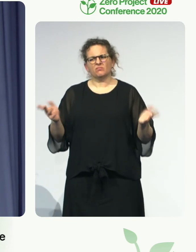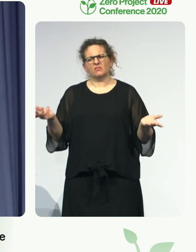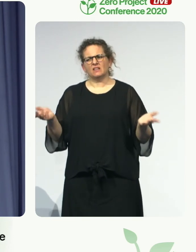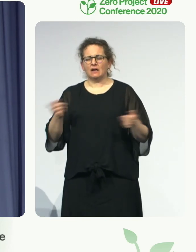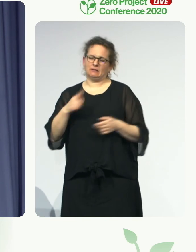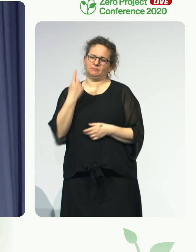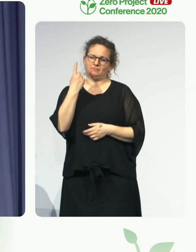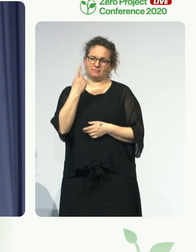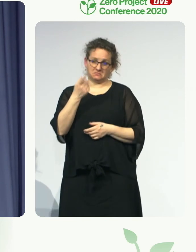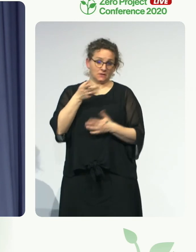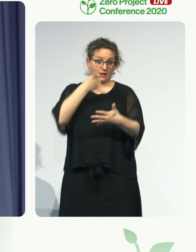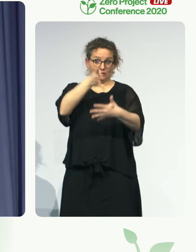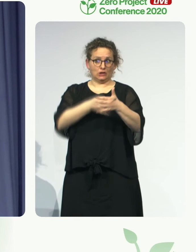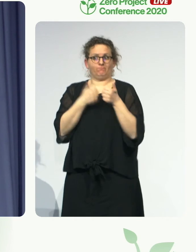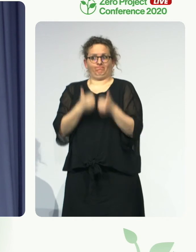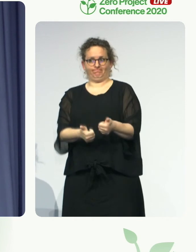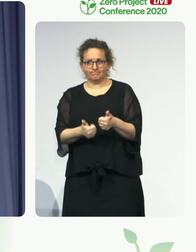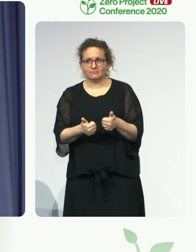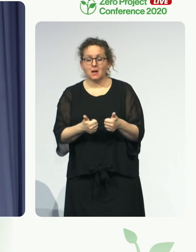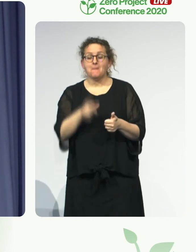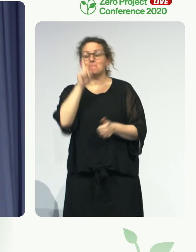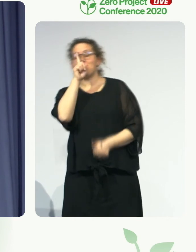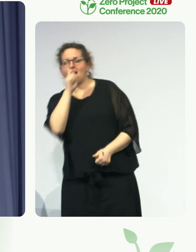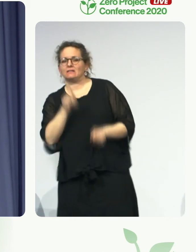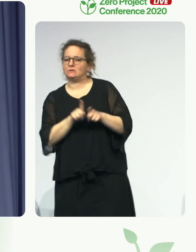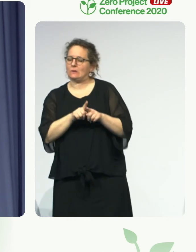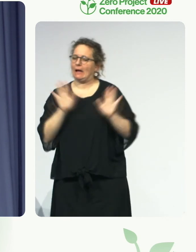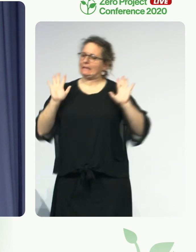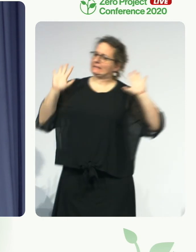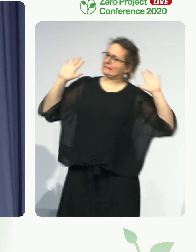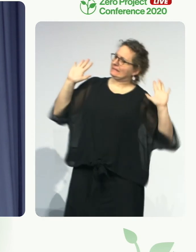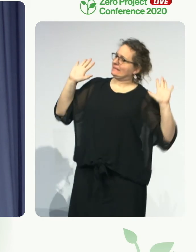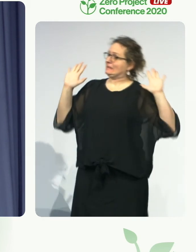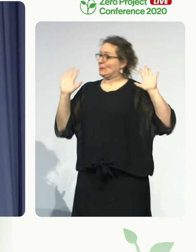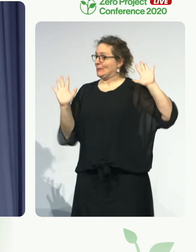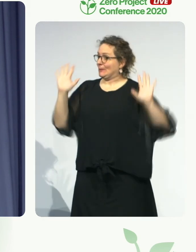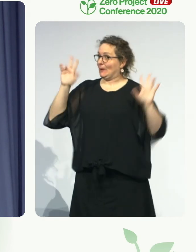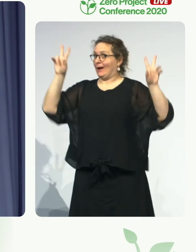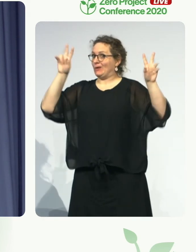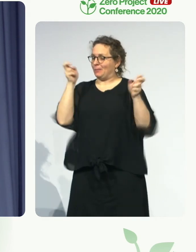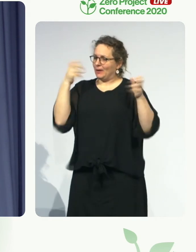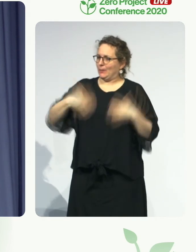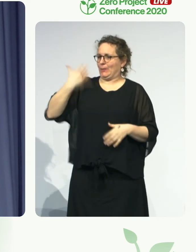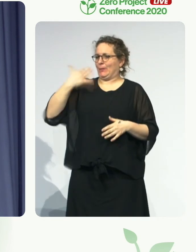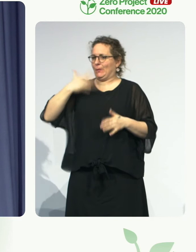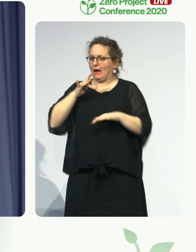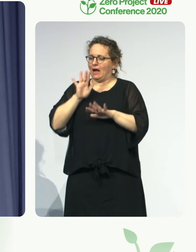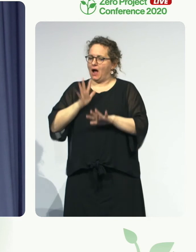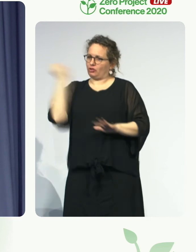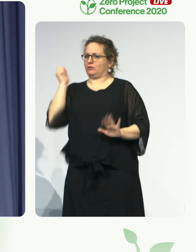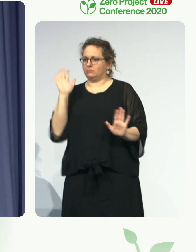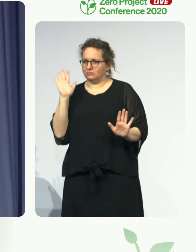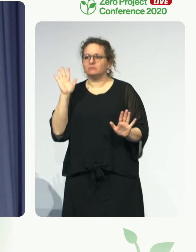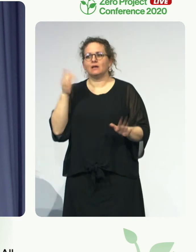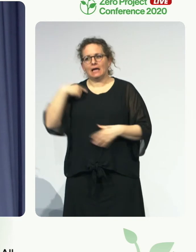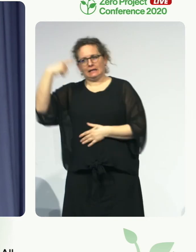assessment is a hot issue. It is problematic at a lot of levels, but I think we don't